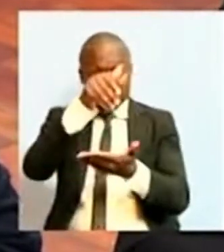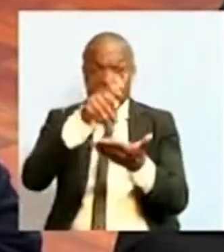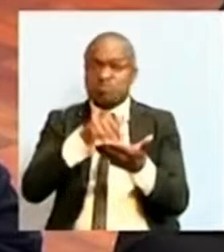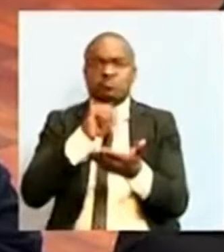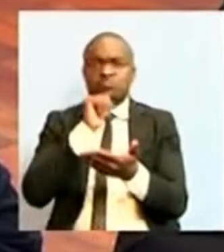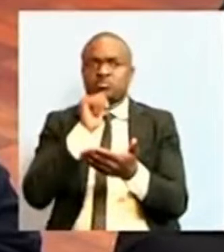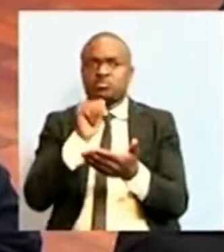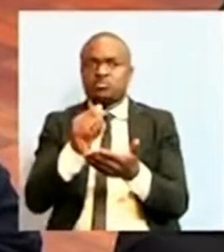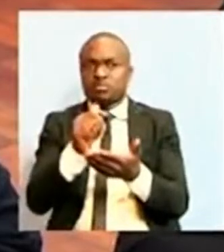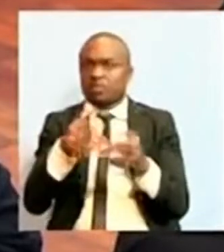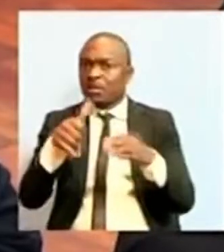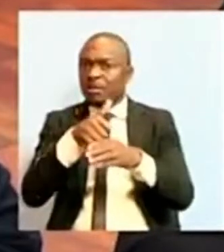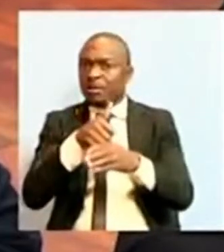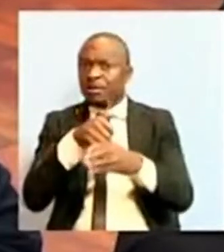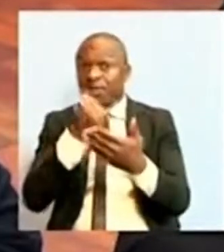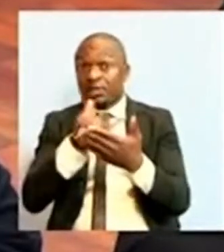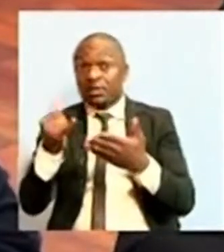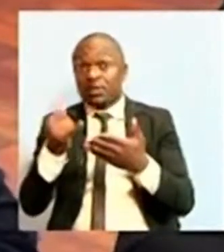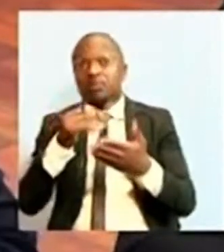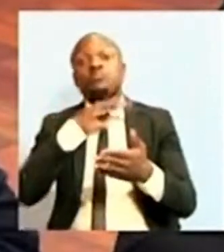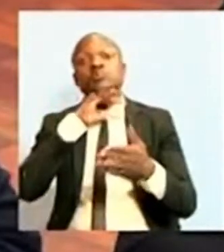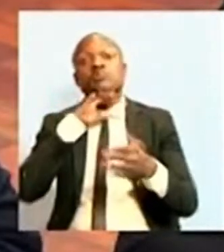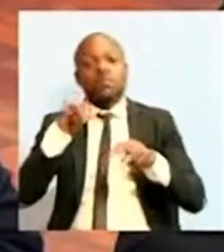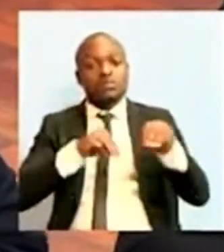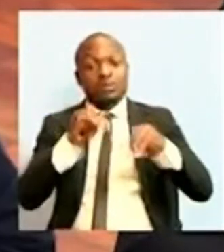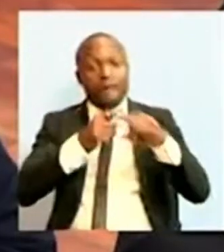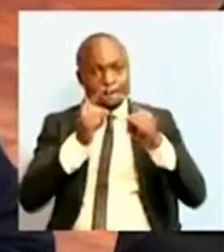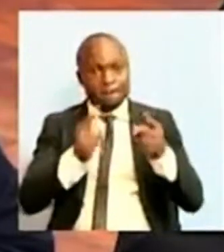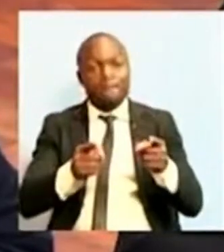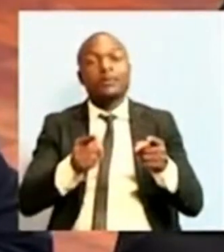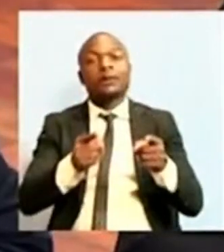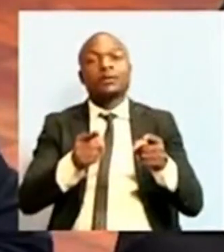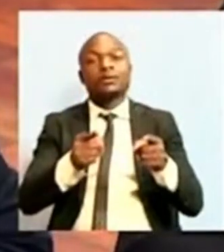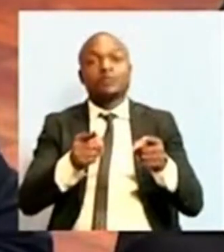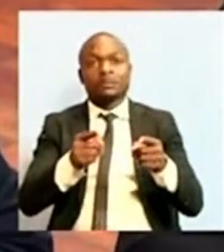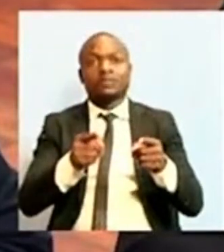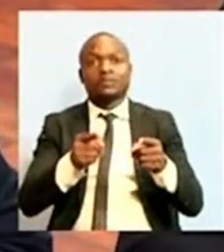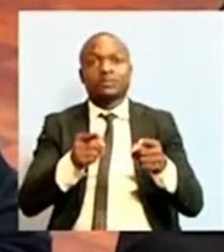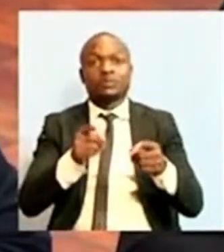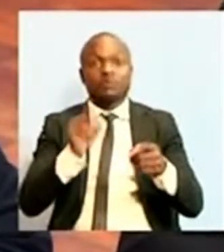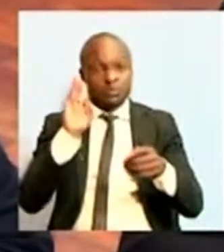issues surrounding to waste management, but also create employment.